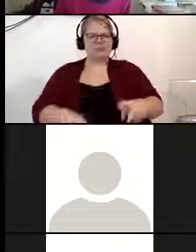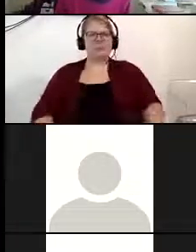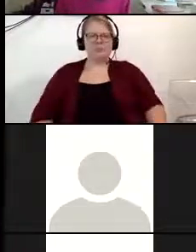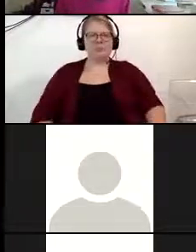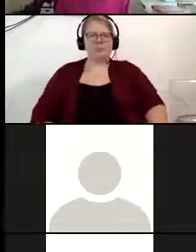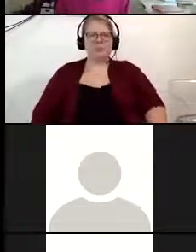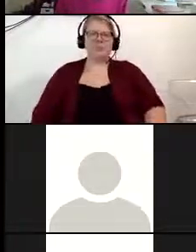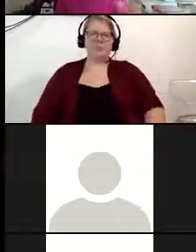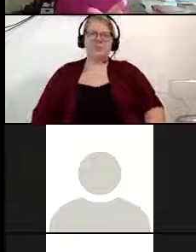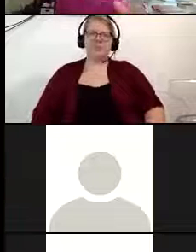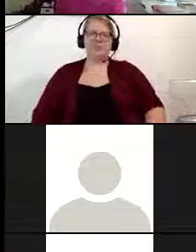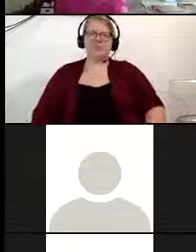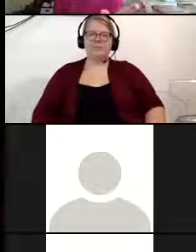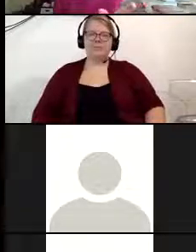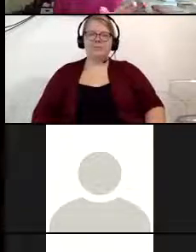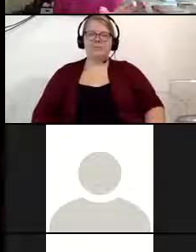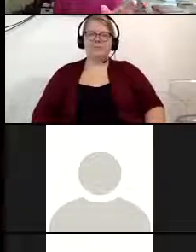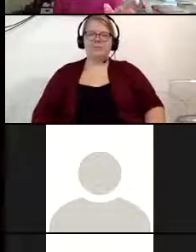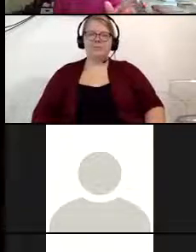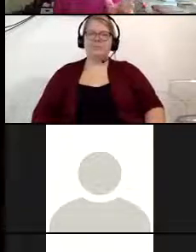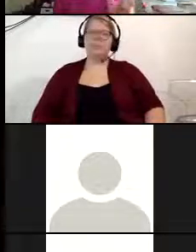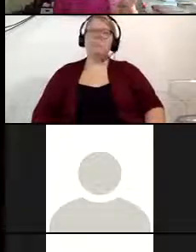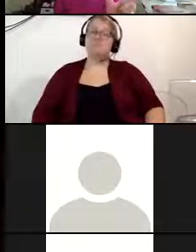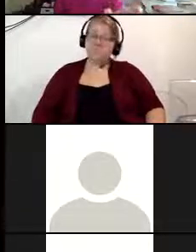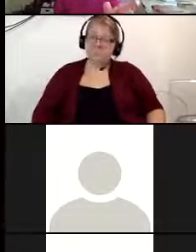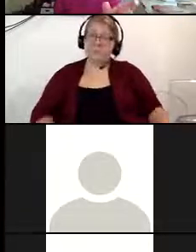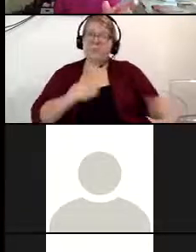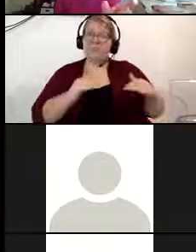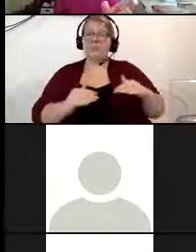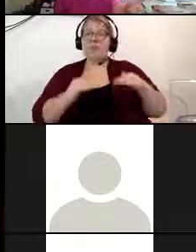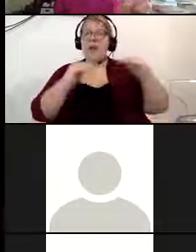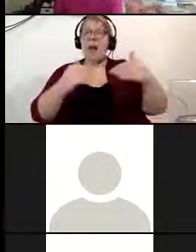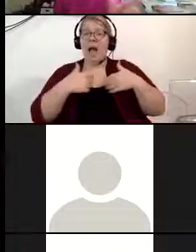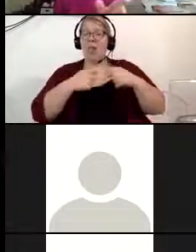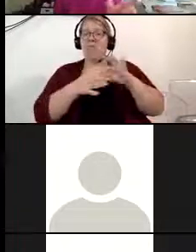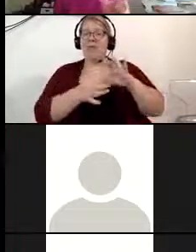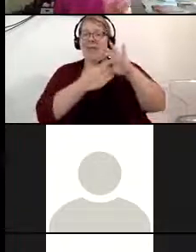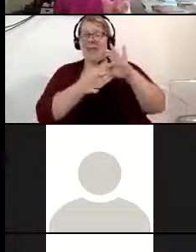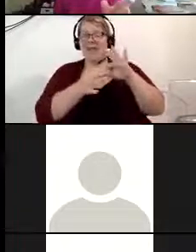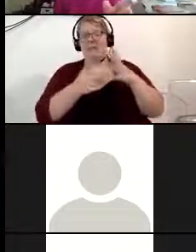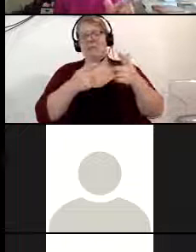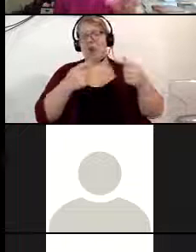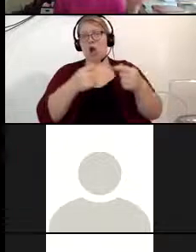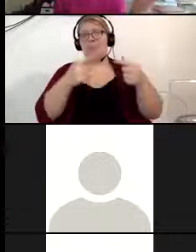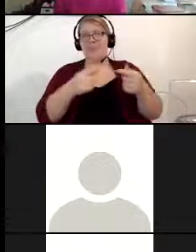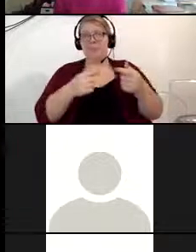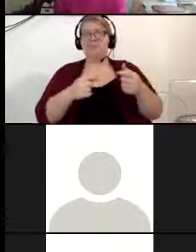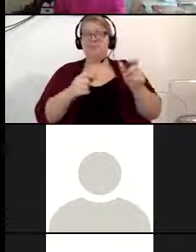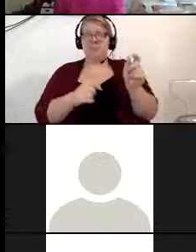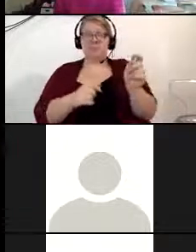And even health-related harms are experienced nearly 50% of the time